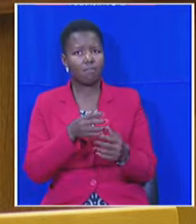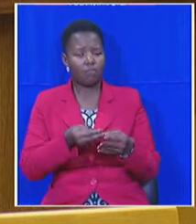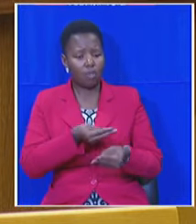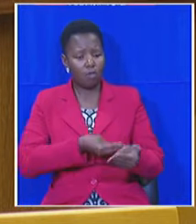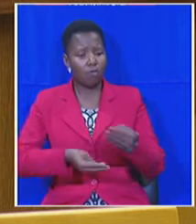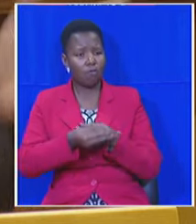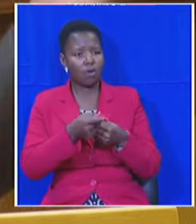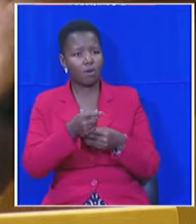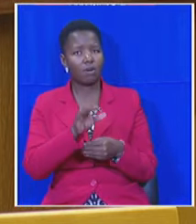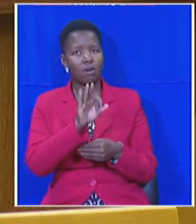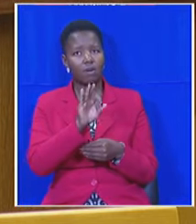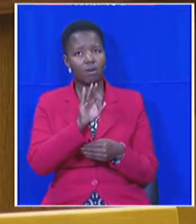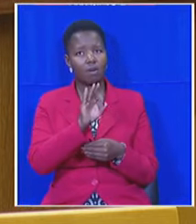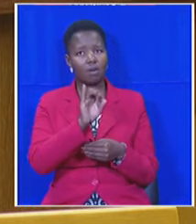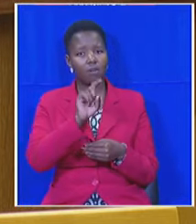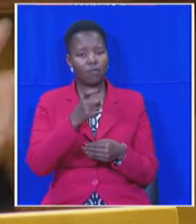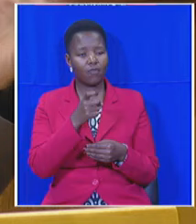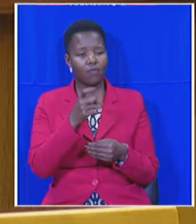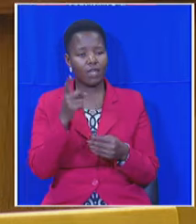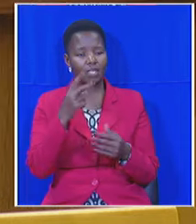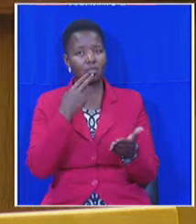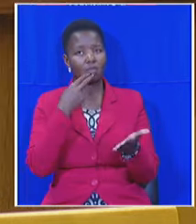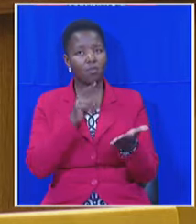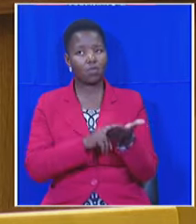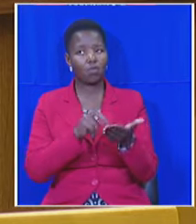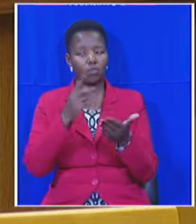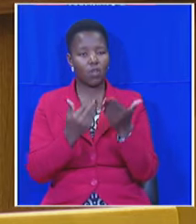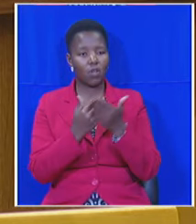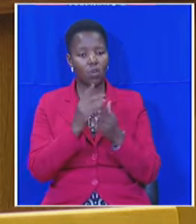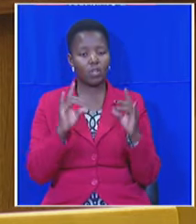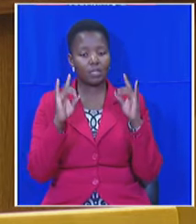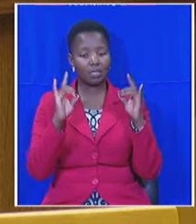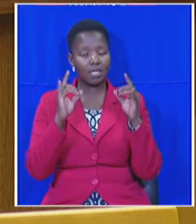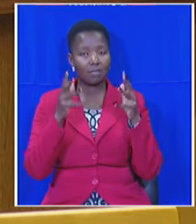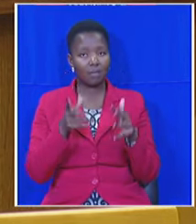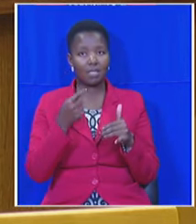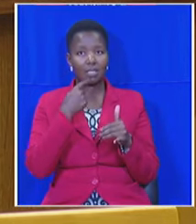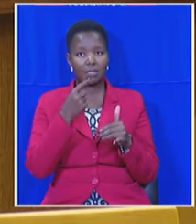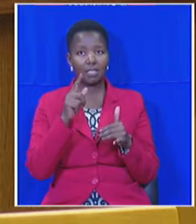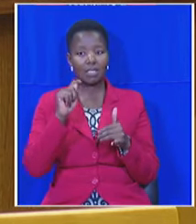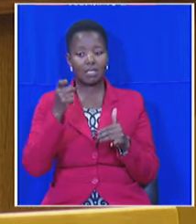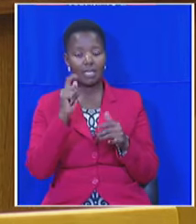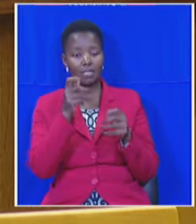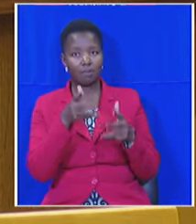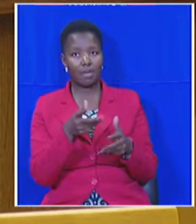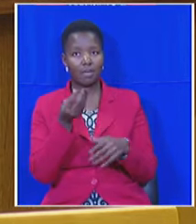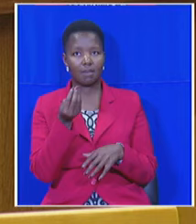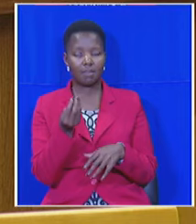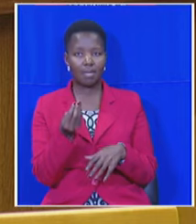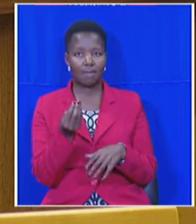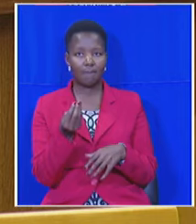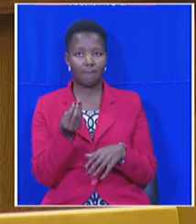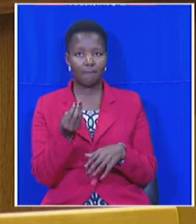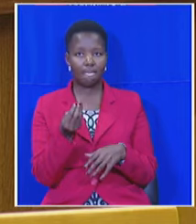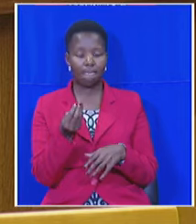fixed tender with the price of the new stadium. Maybe we need to look into that as well, because at the end of the day, it's a taxpayer's money. But let